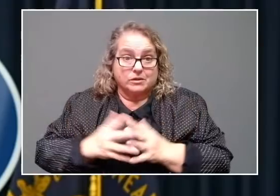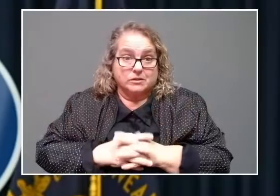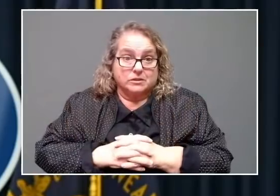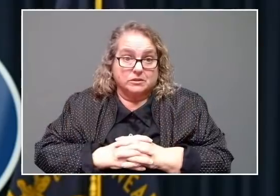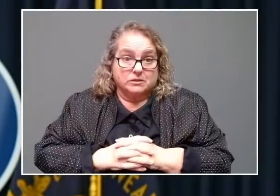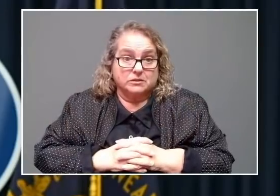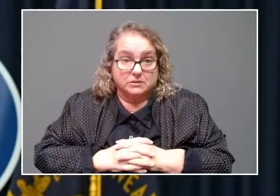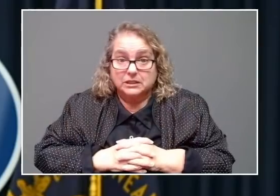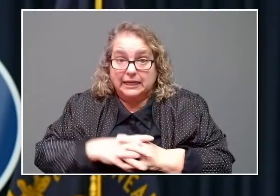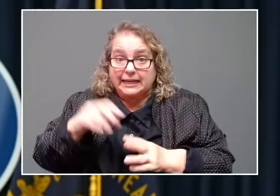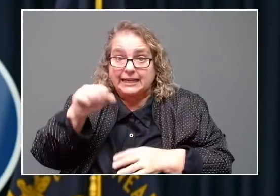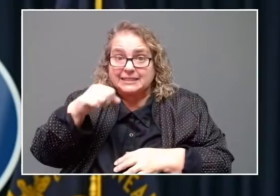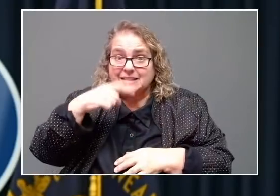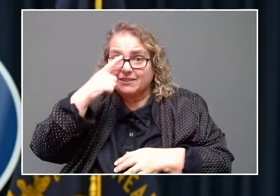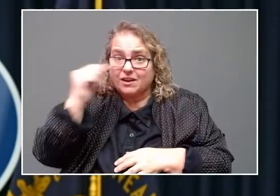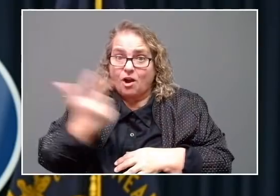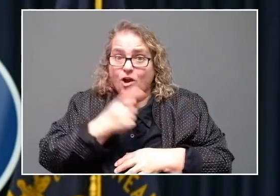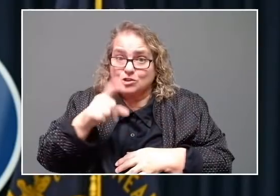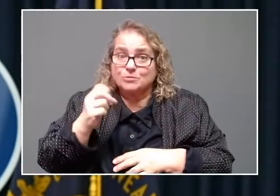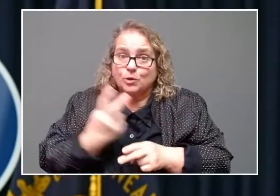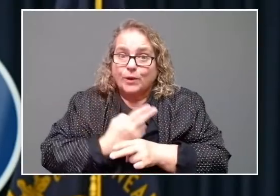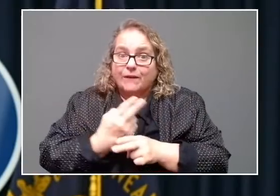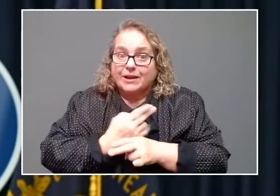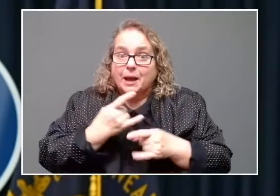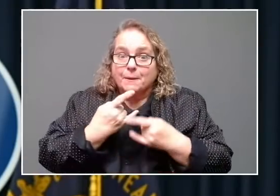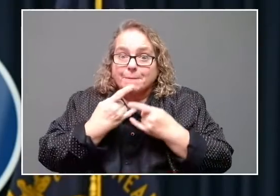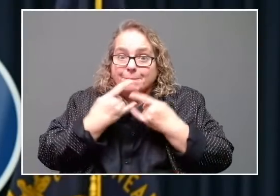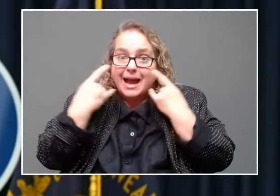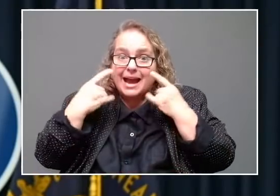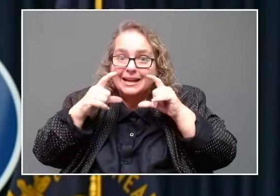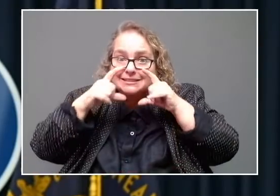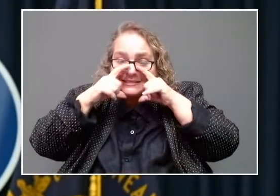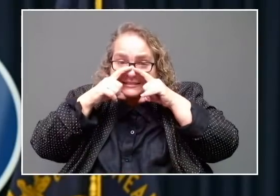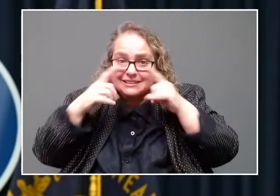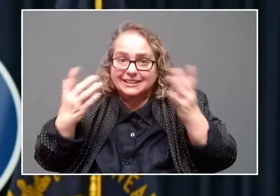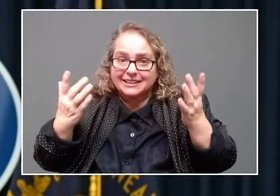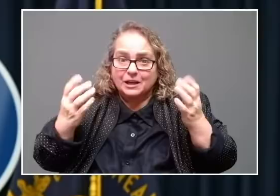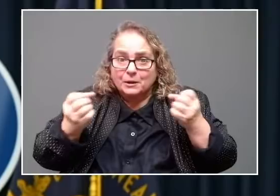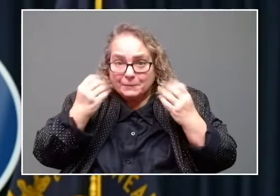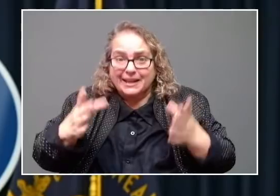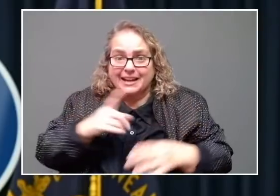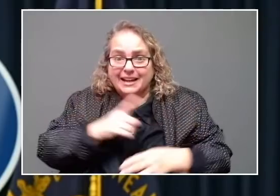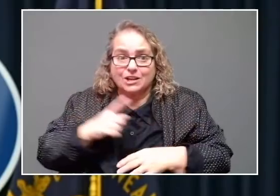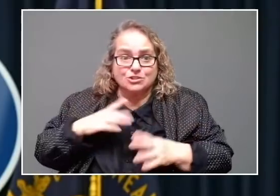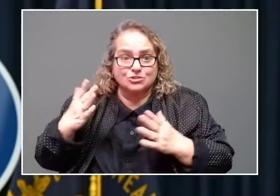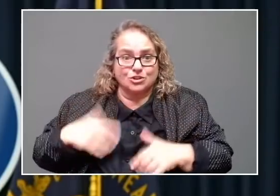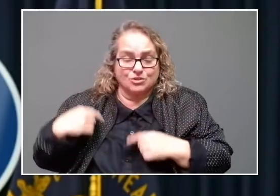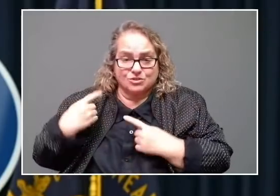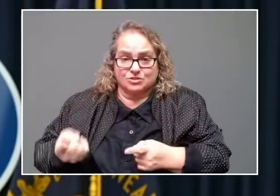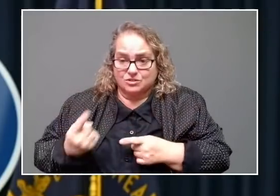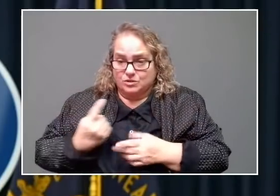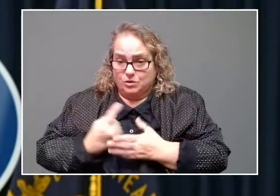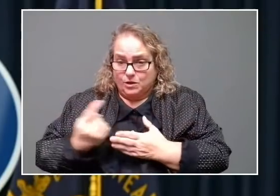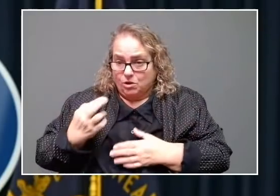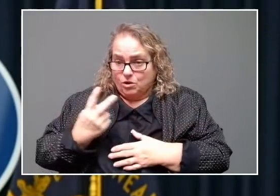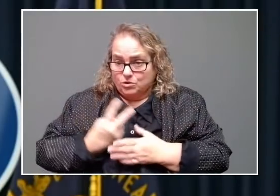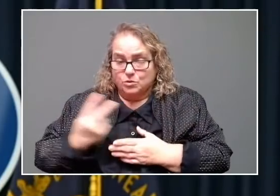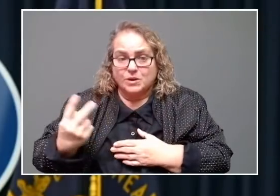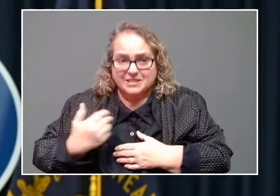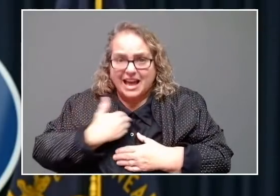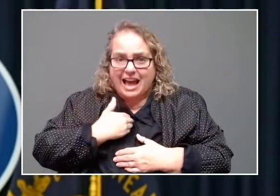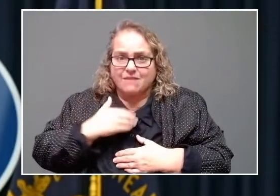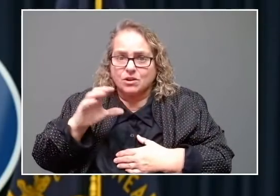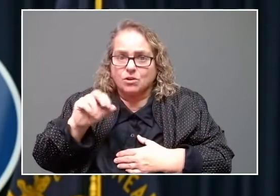Yes, I think everybody should be wearing a mask. I think a ton of legislators have had COVID in the last week or so, based on the numbers